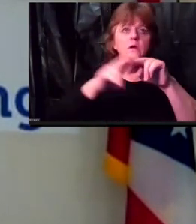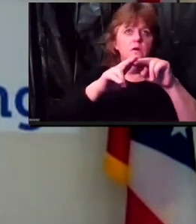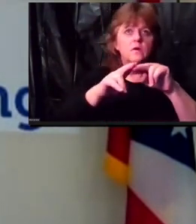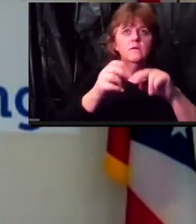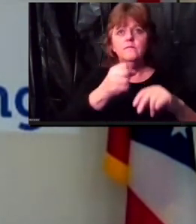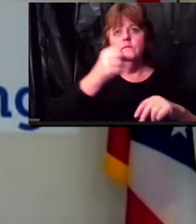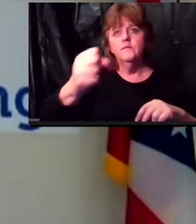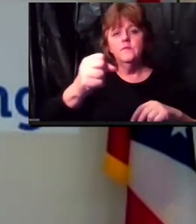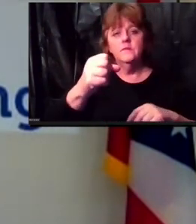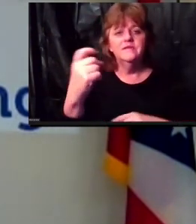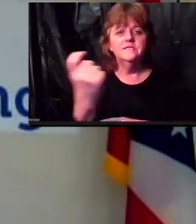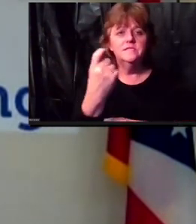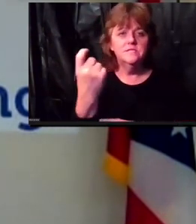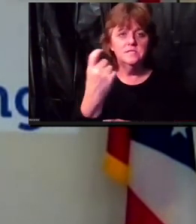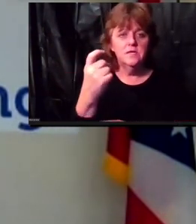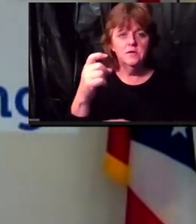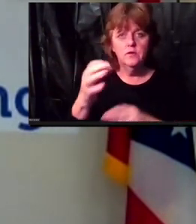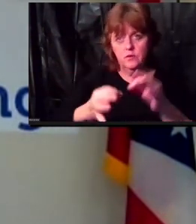court.